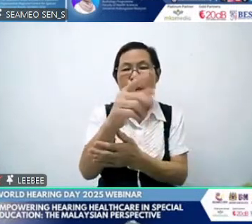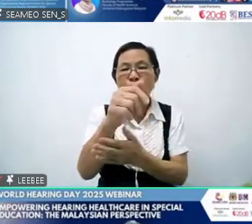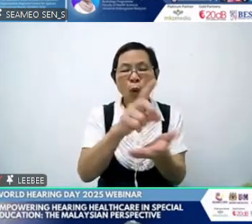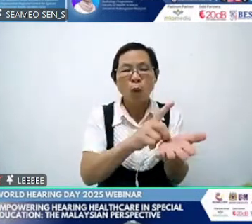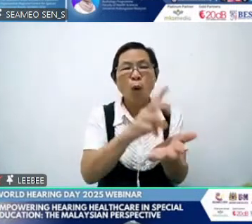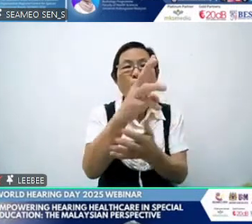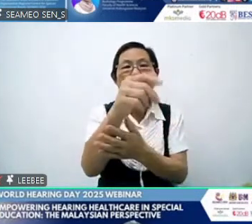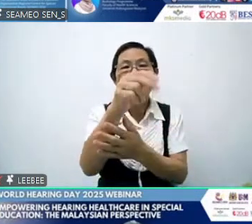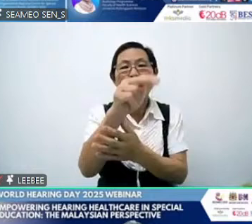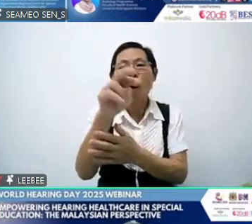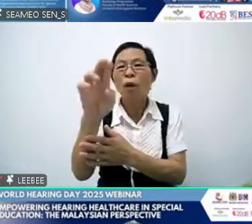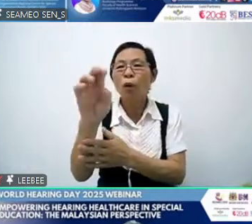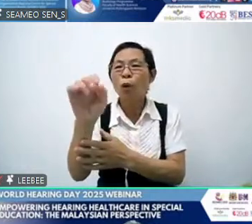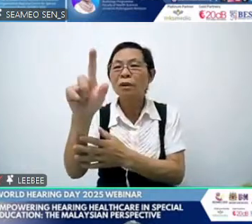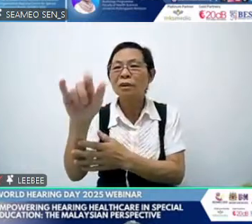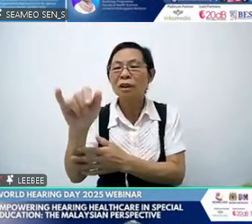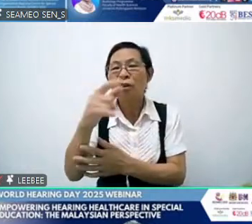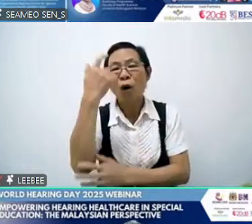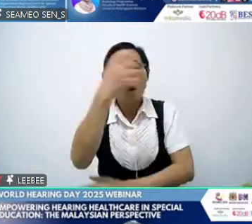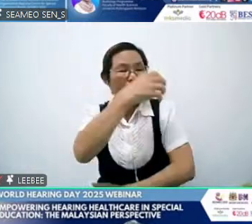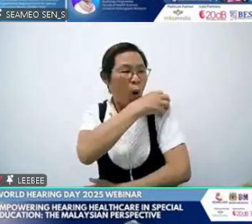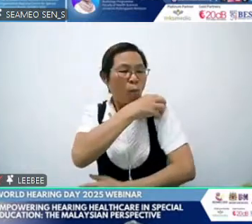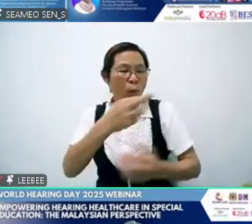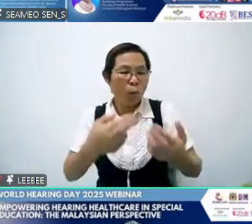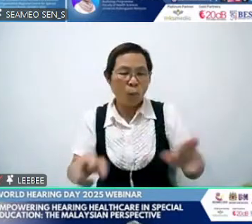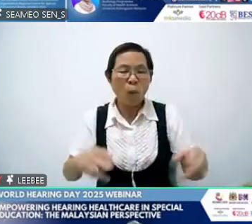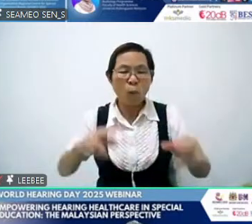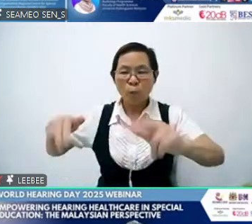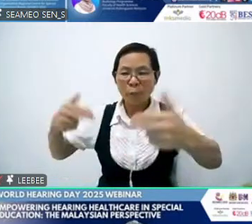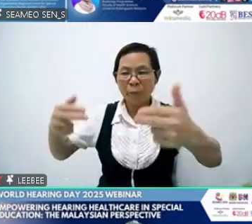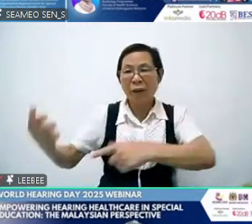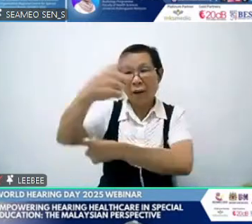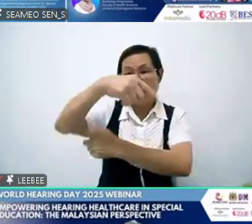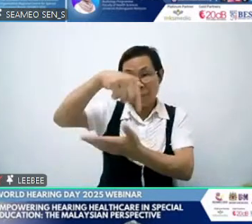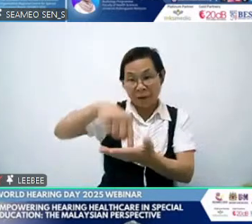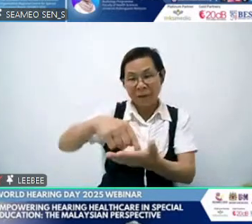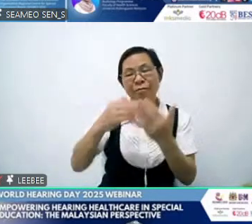Wan Rosi, Wan Ishak, for officiating our webinar for today.